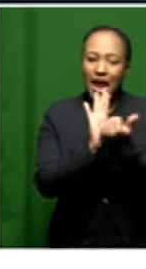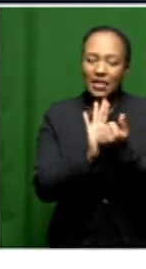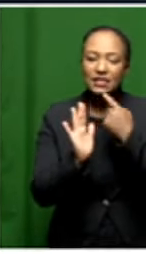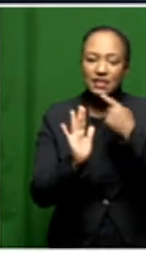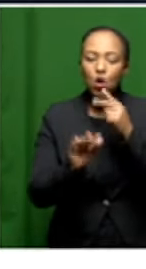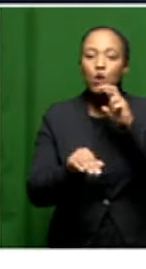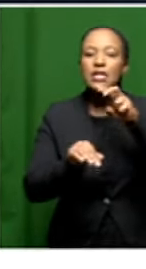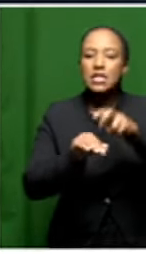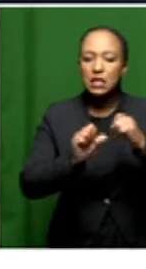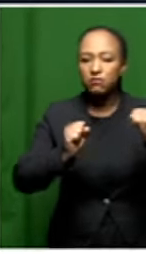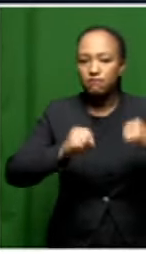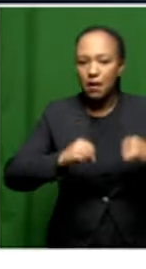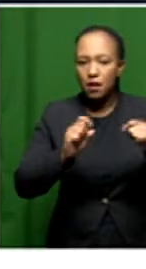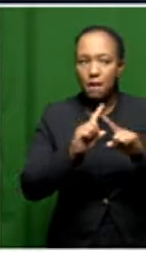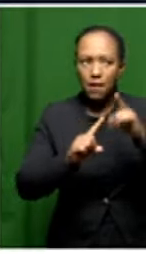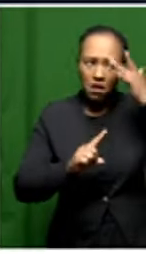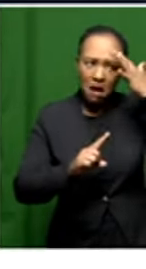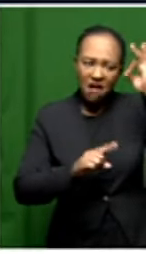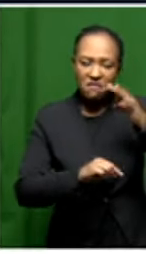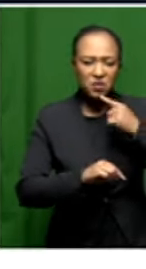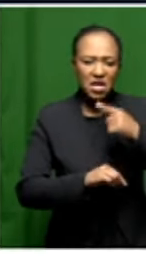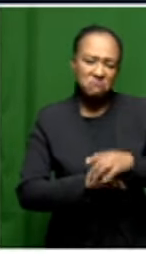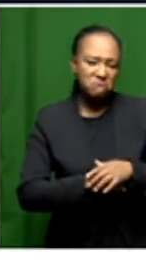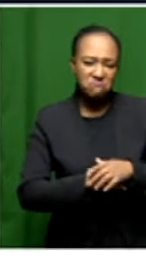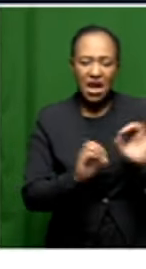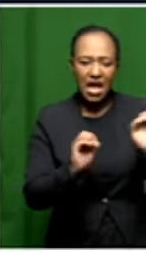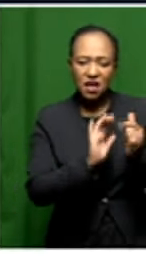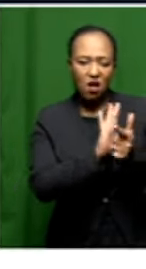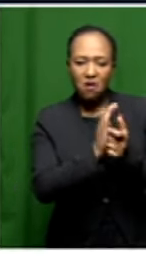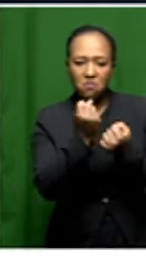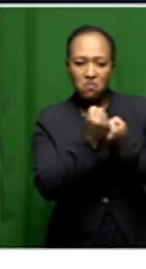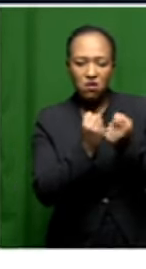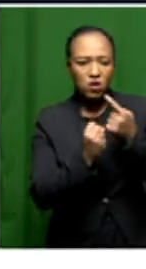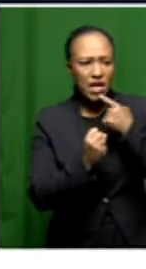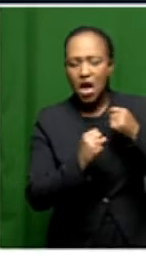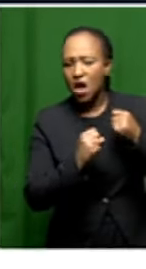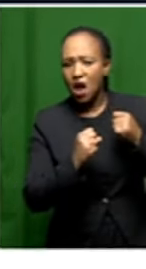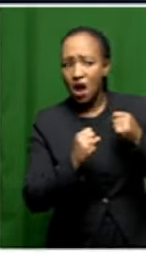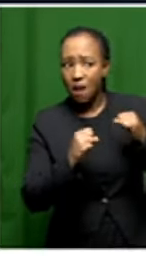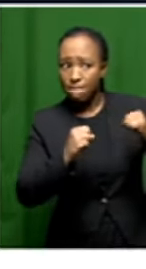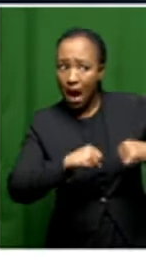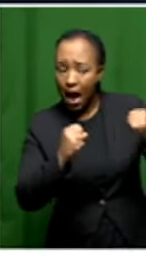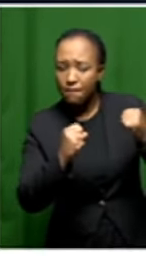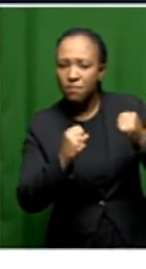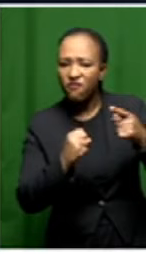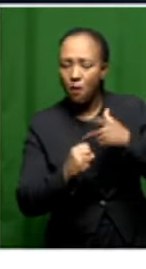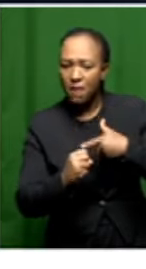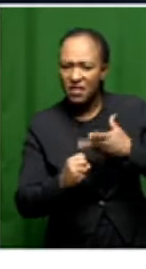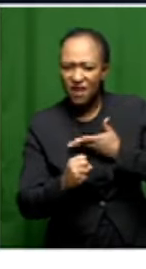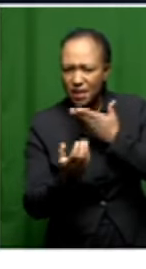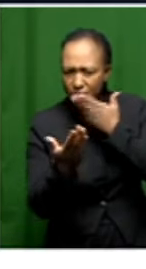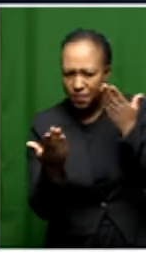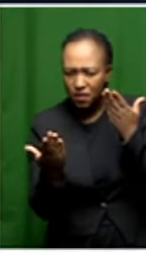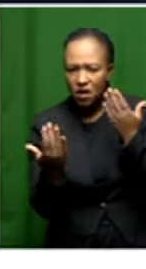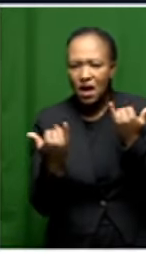required, but now the government has said, and there's no law to back them up currently, the government has said consent is not required. So what are your rights as a parent? Can